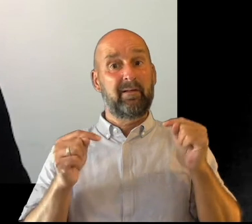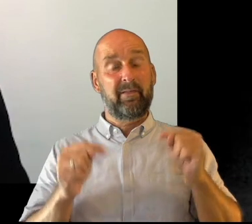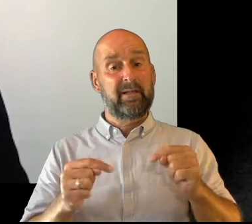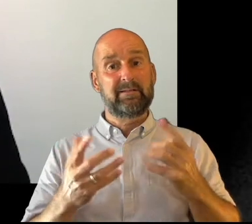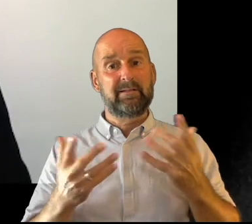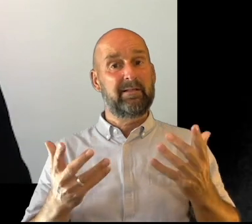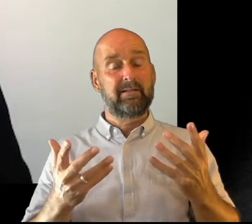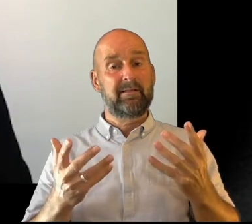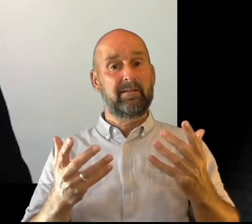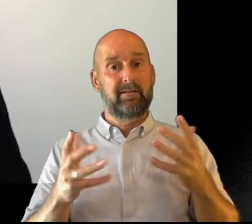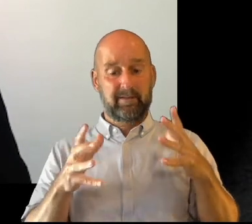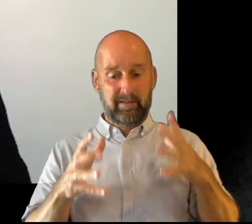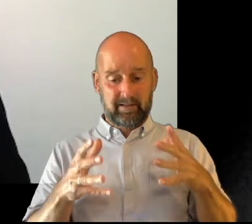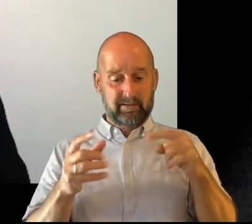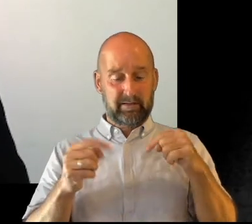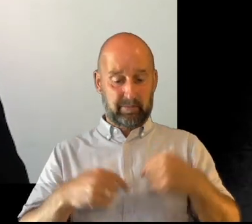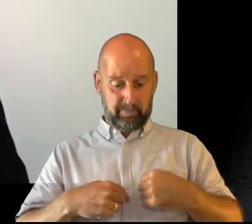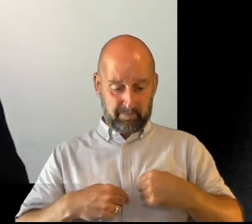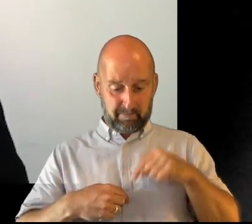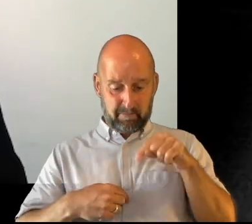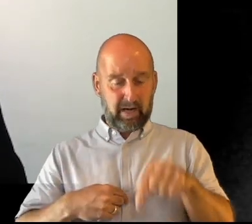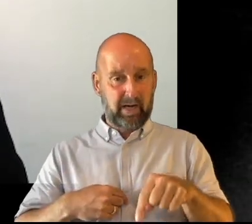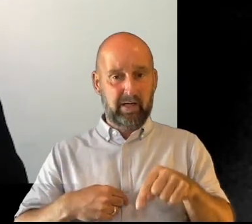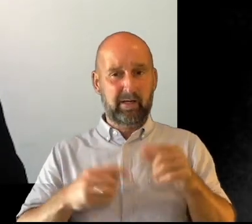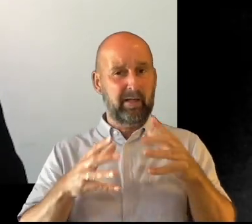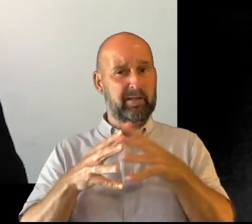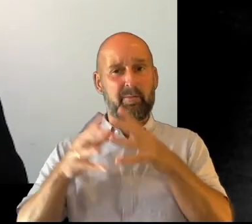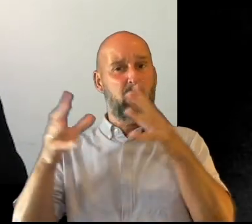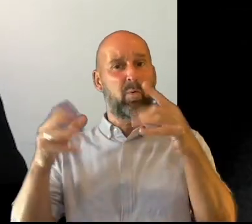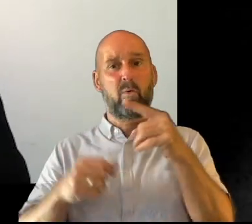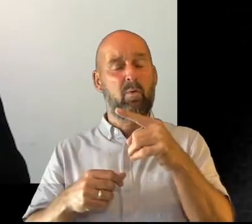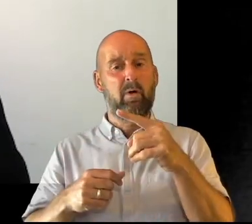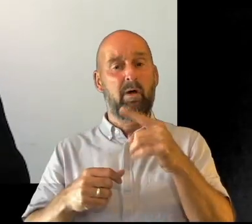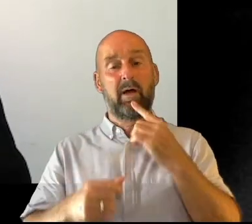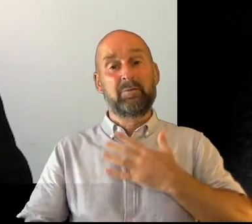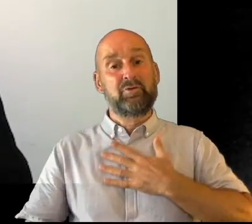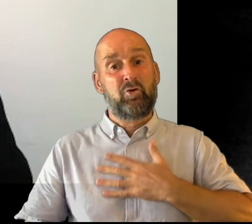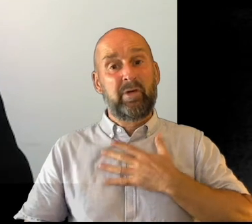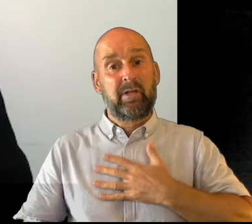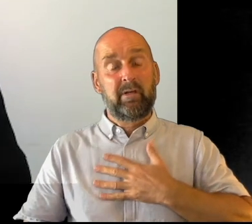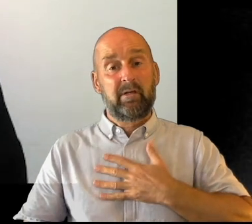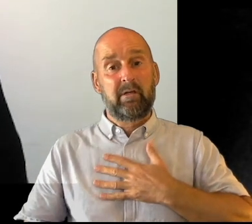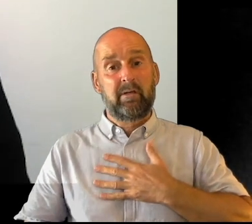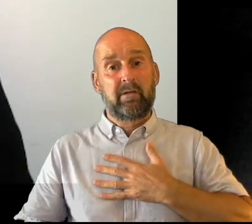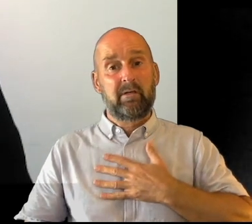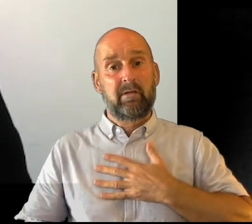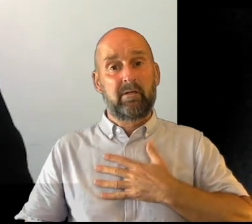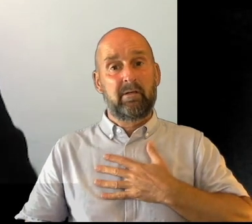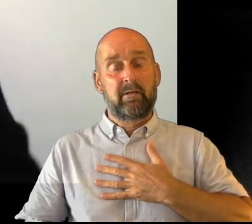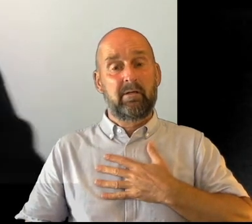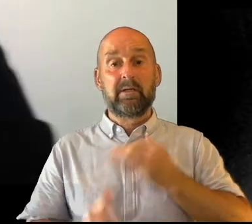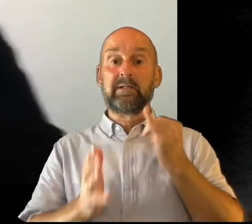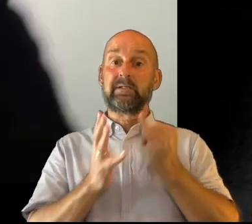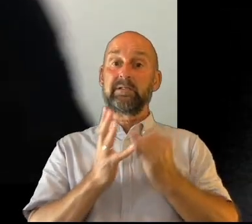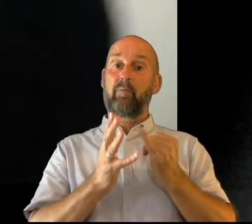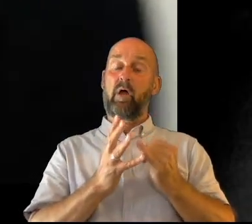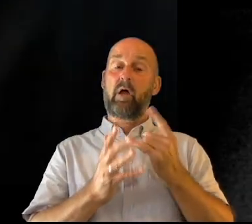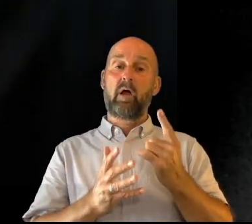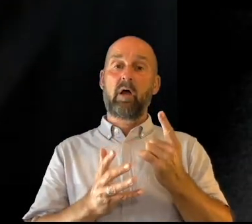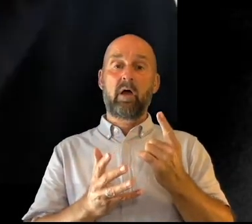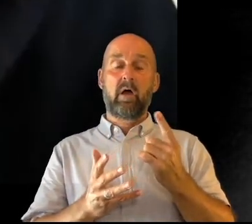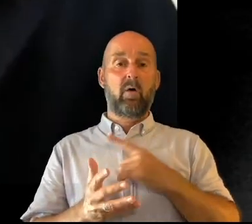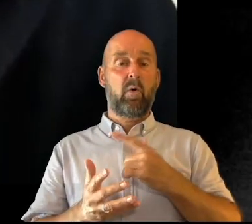I'm so sorry, my baby. I love you so much. I'll love you forever,